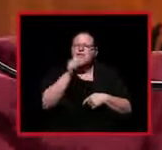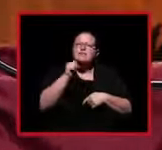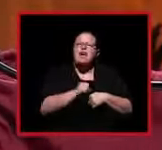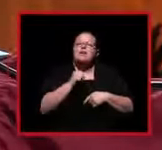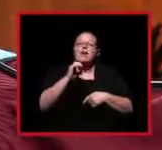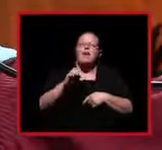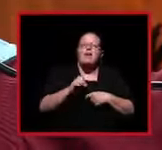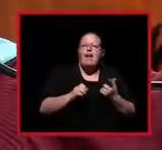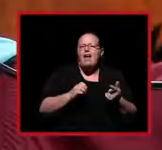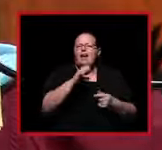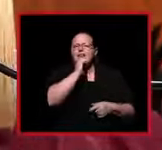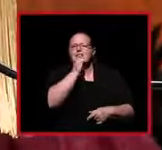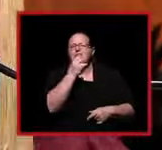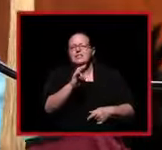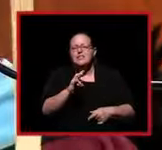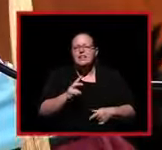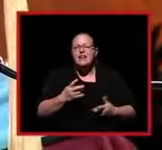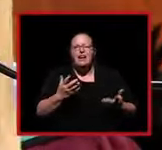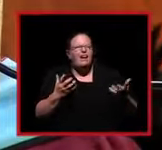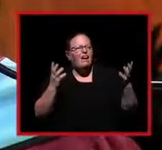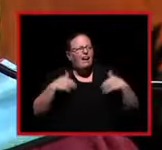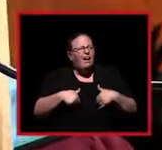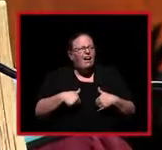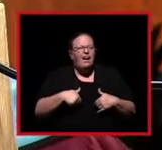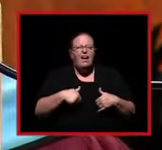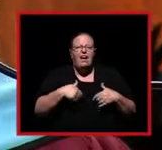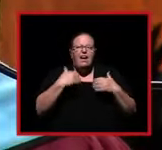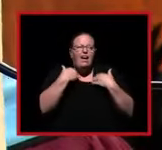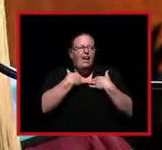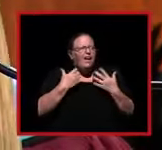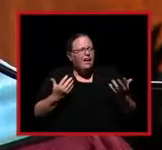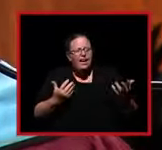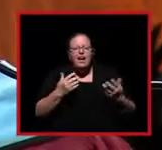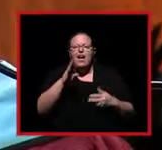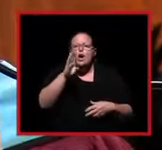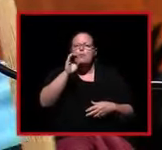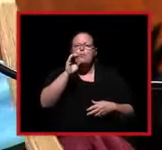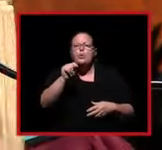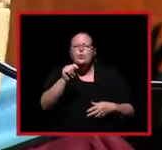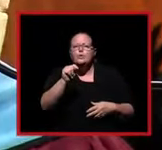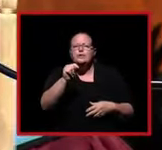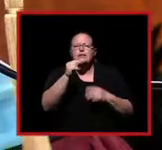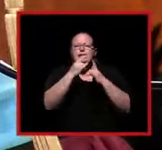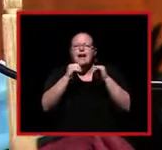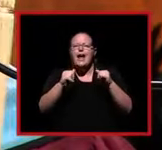Carolina as a 17-year-old boot at Marine Corps boot camp. Hoorah.